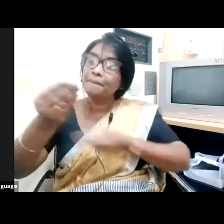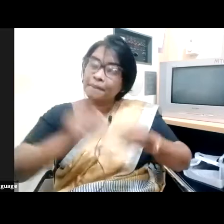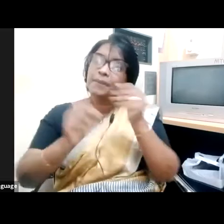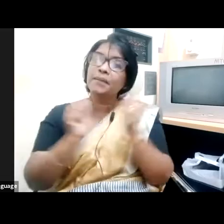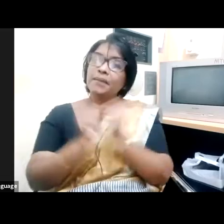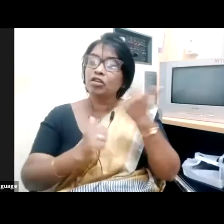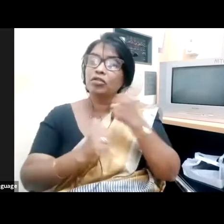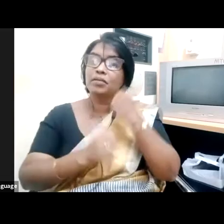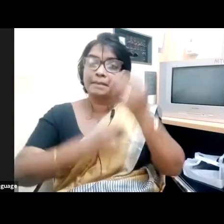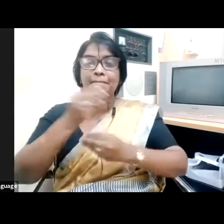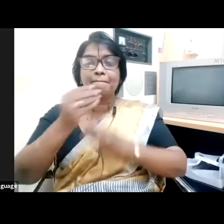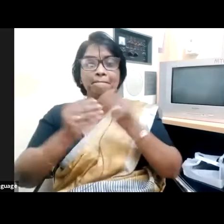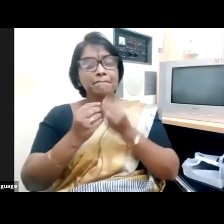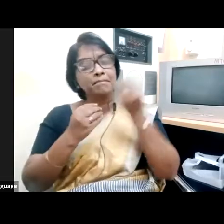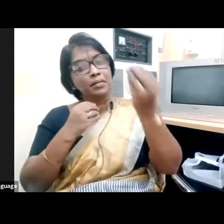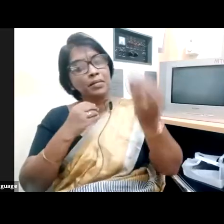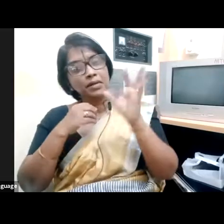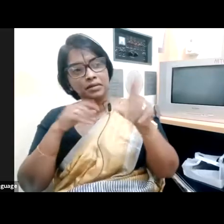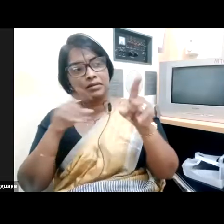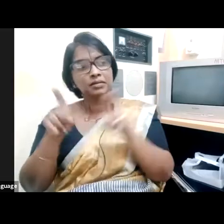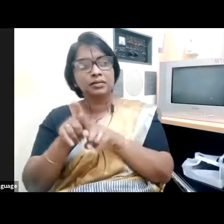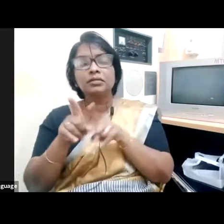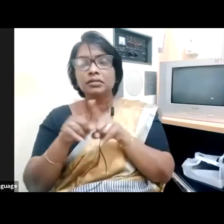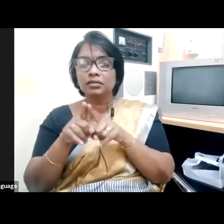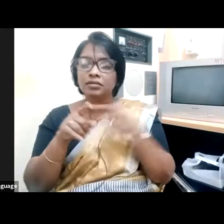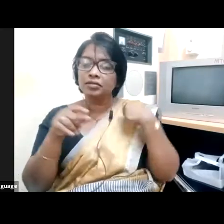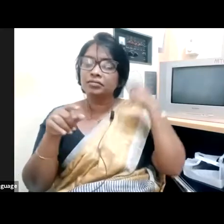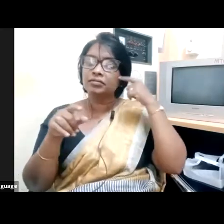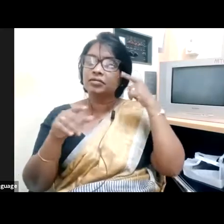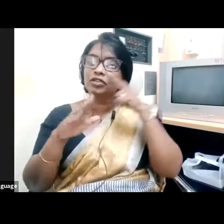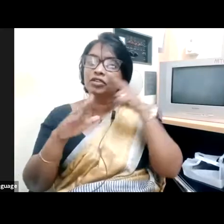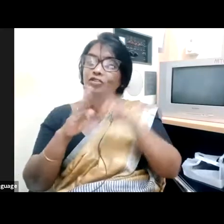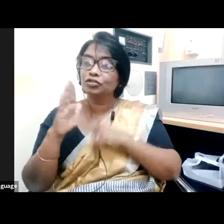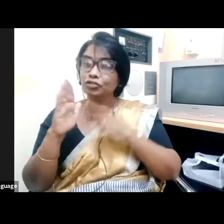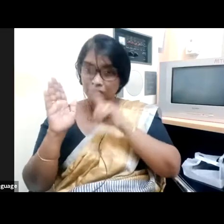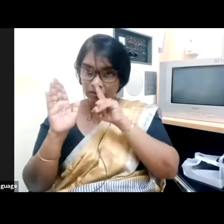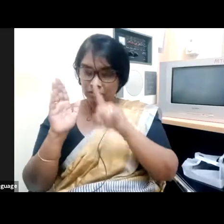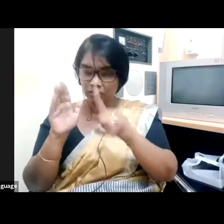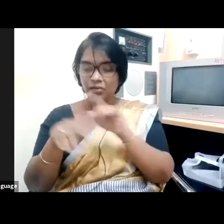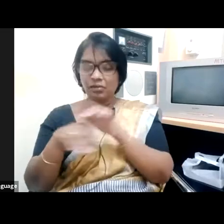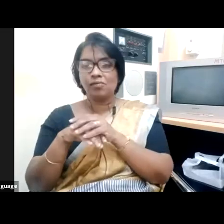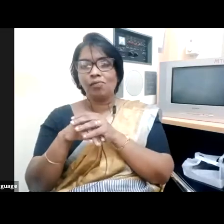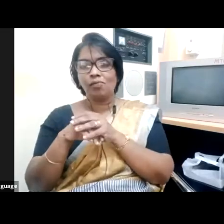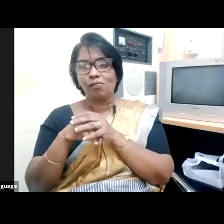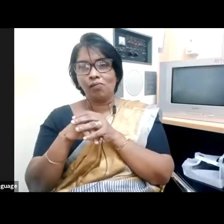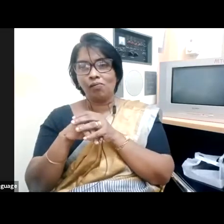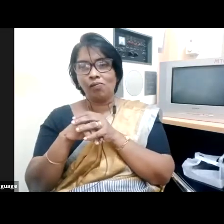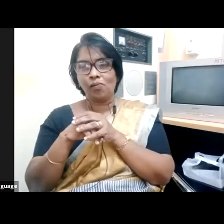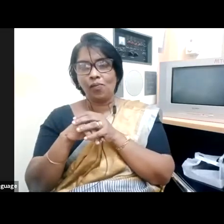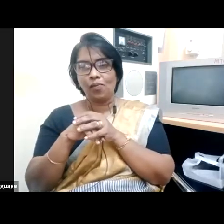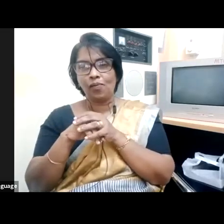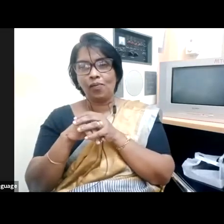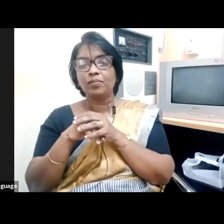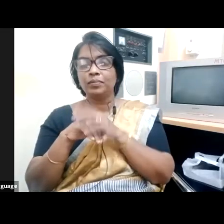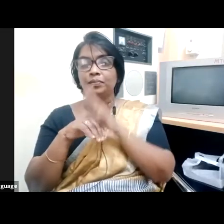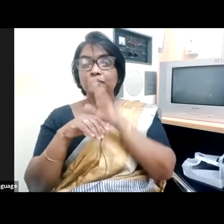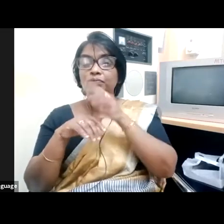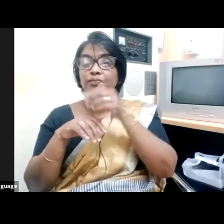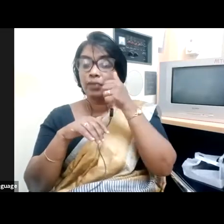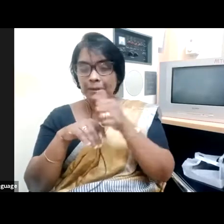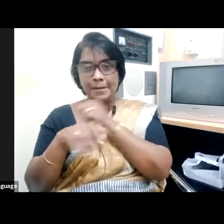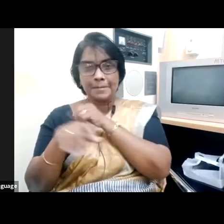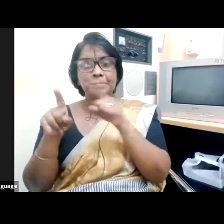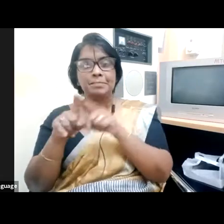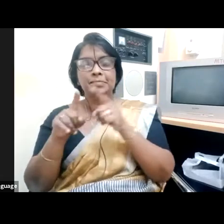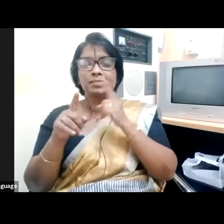Because as I think Joe mentioned, it is about the good that we create. And so we have come up with the slogan,